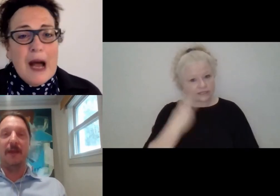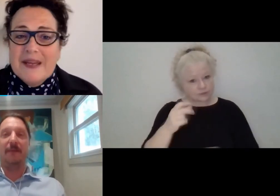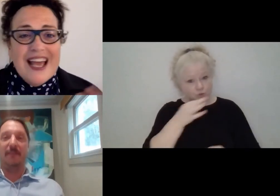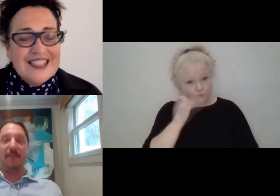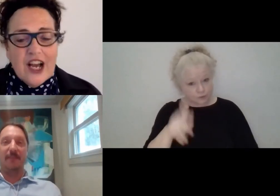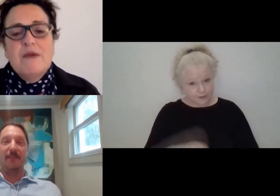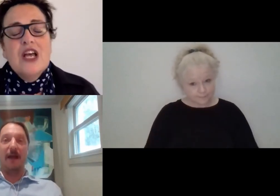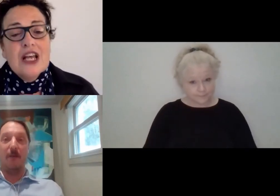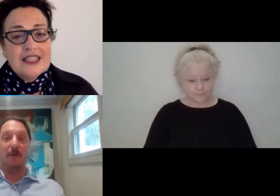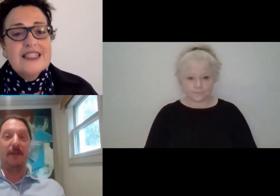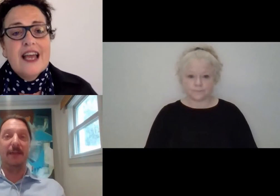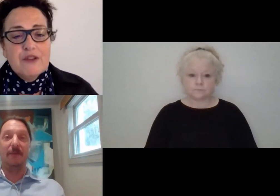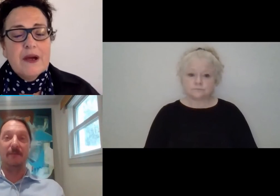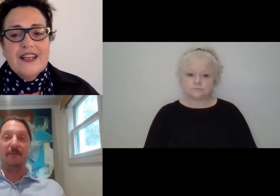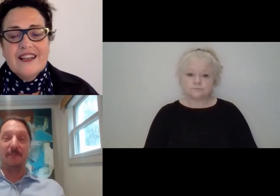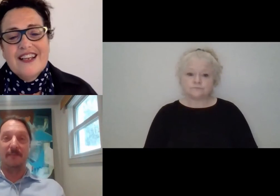Okay, pop in anytime.